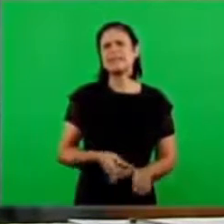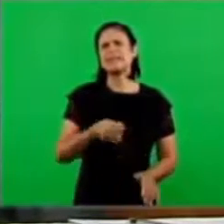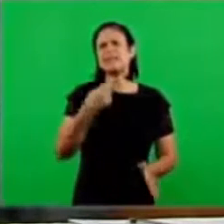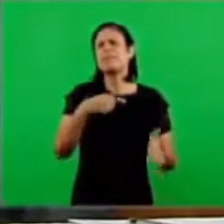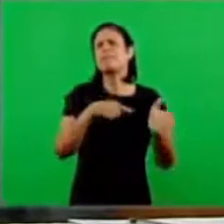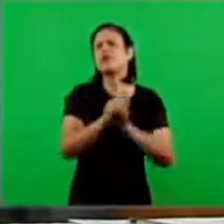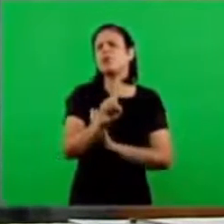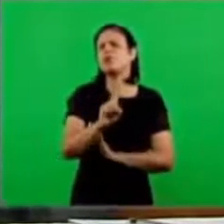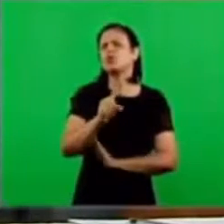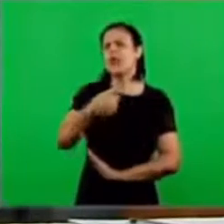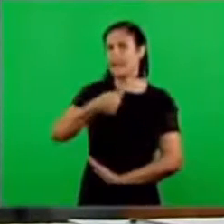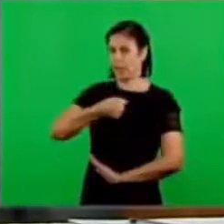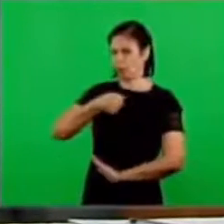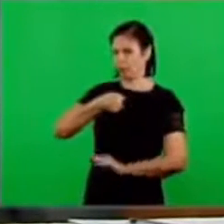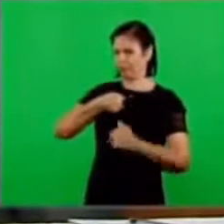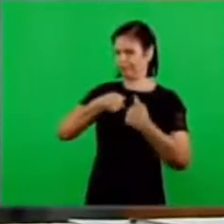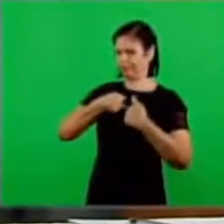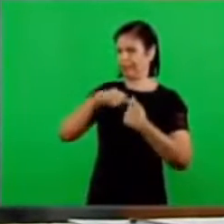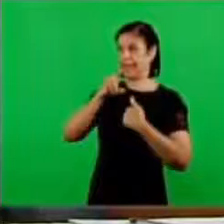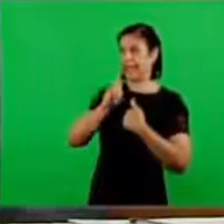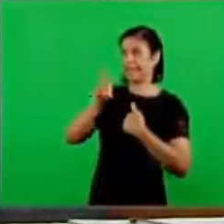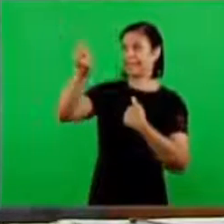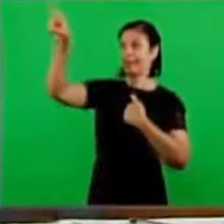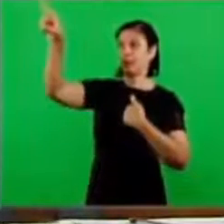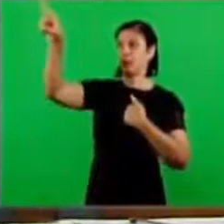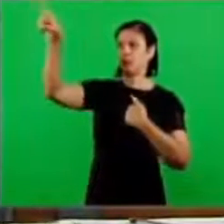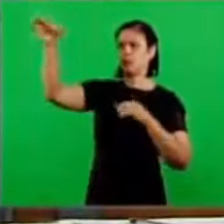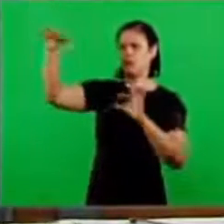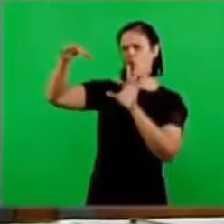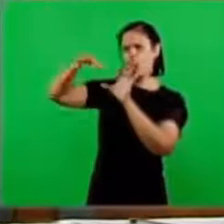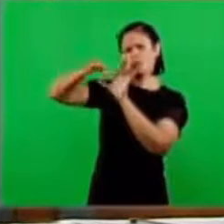be the agent that unites